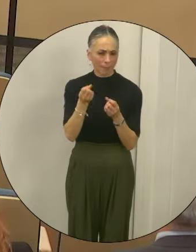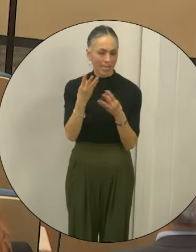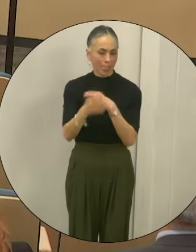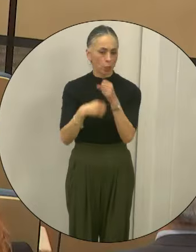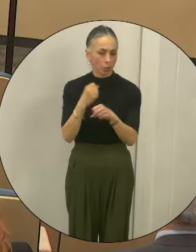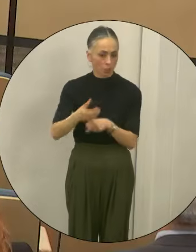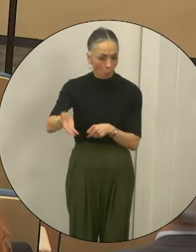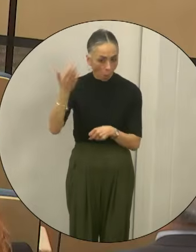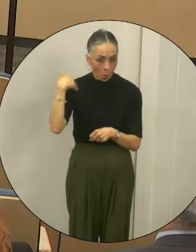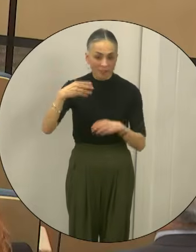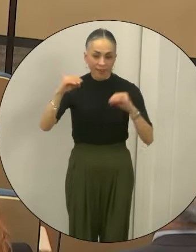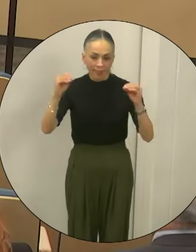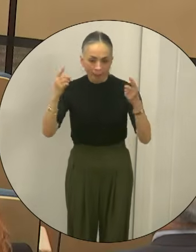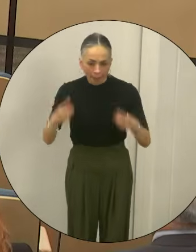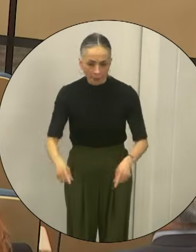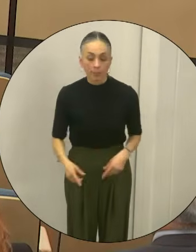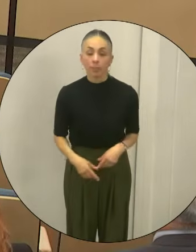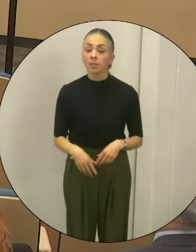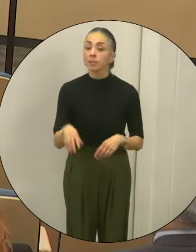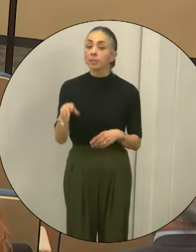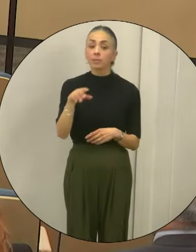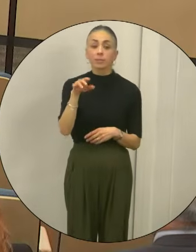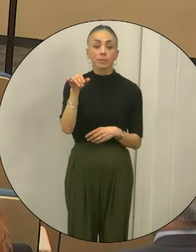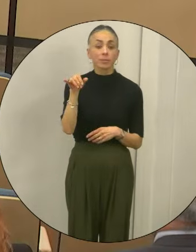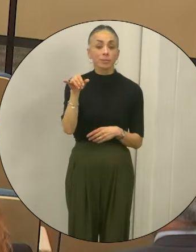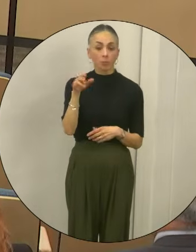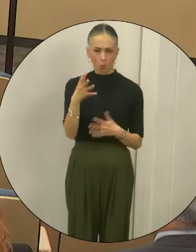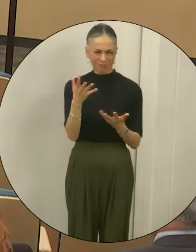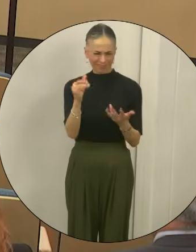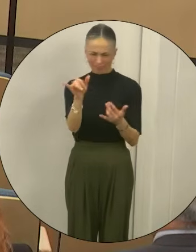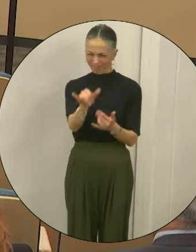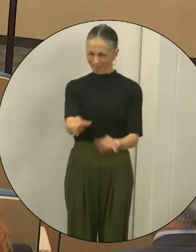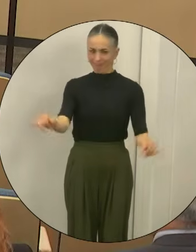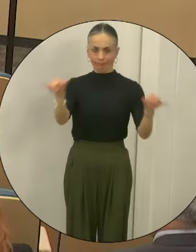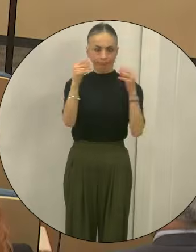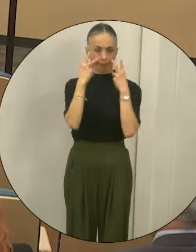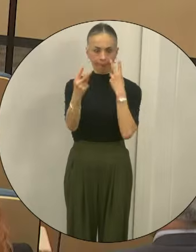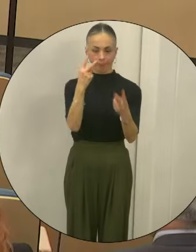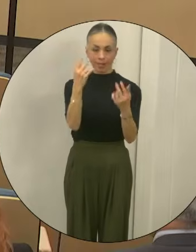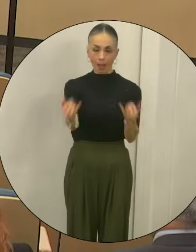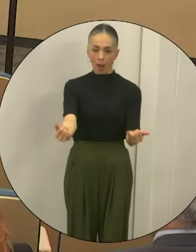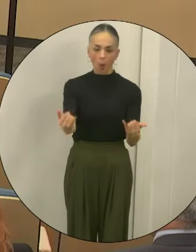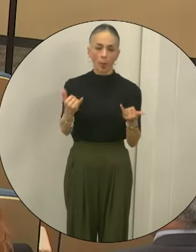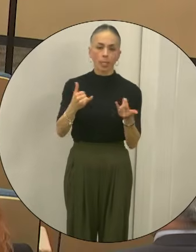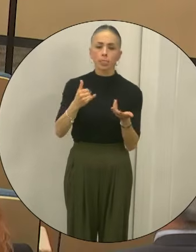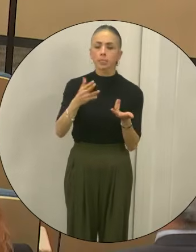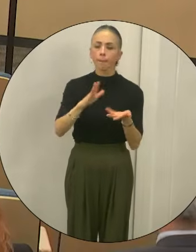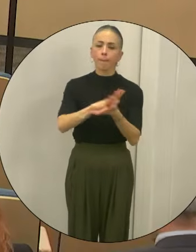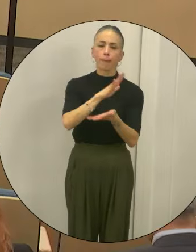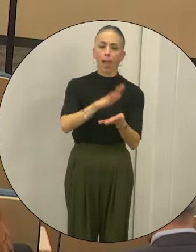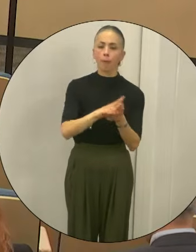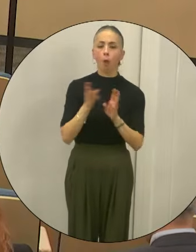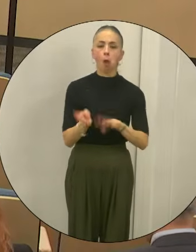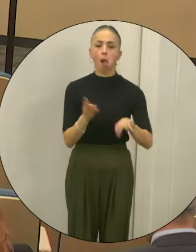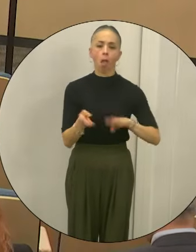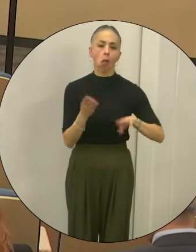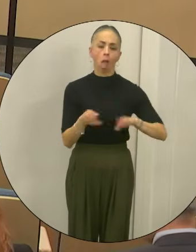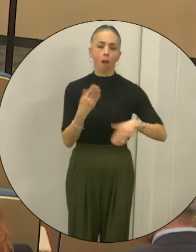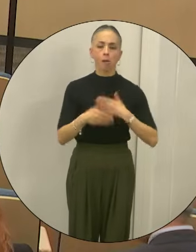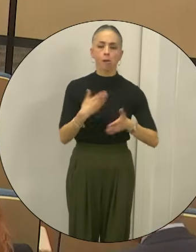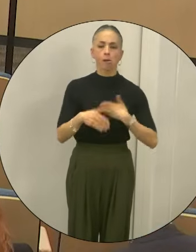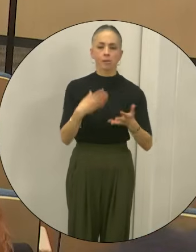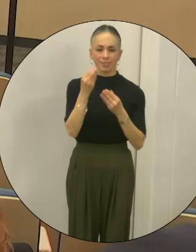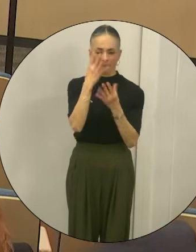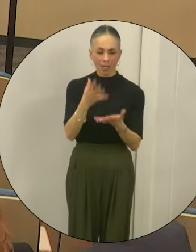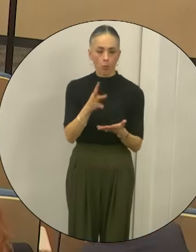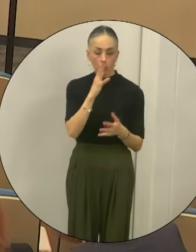and basically nothing happened, just like what I see is going on now. It's pushing paper, pushing data, and we're talking about our